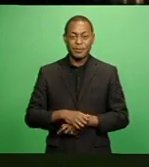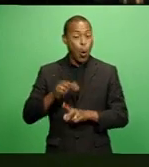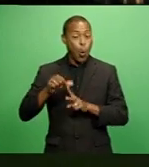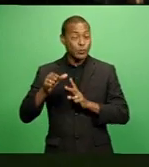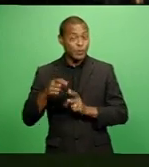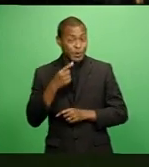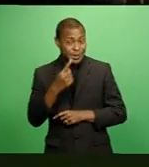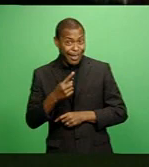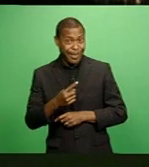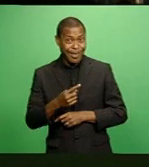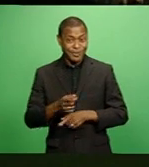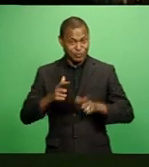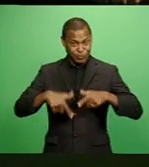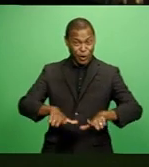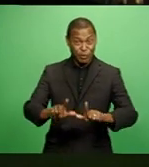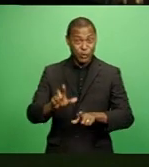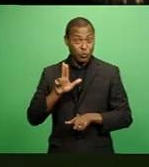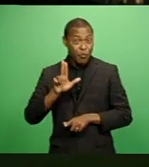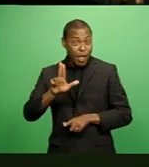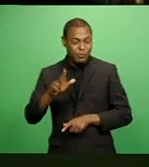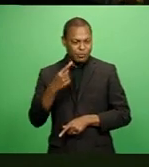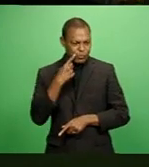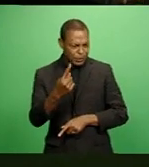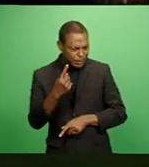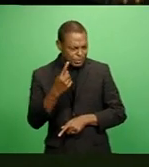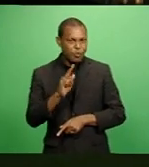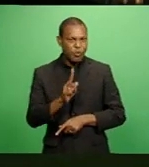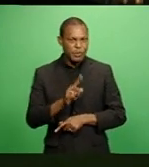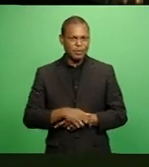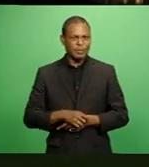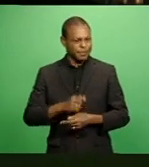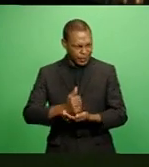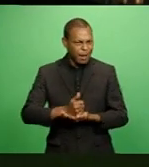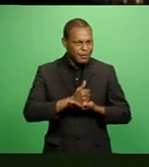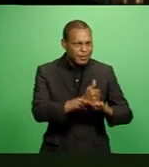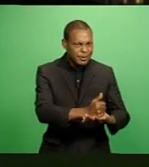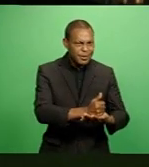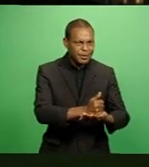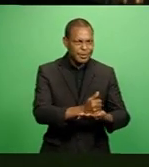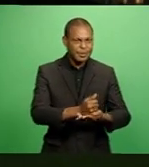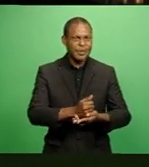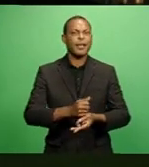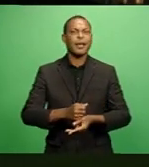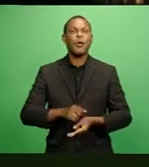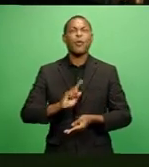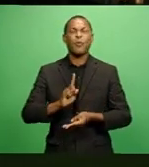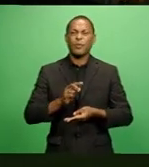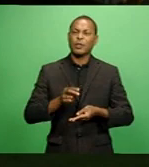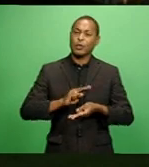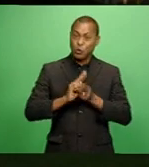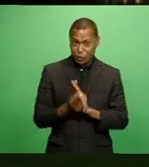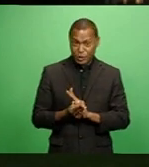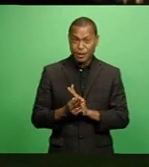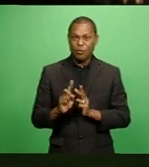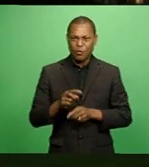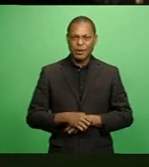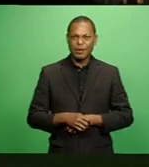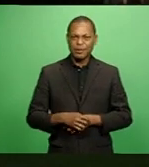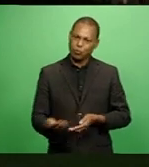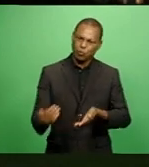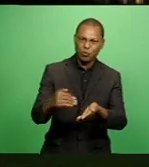their trip to Laos was also to see if the assistance rendered by UNICEF have reached the intended